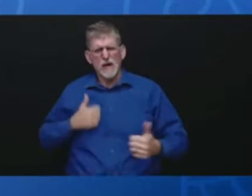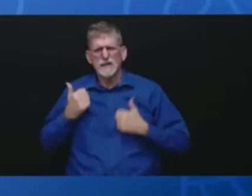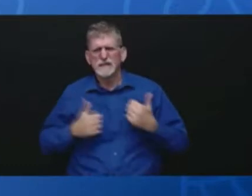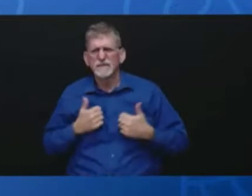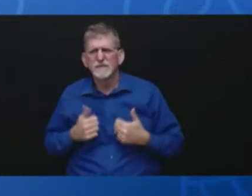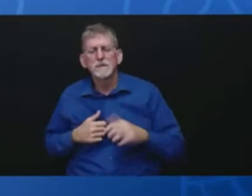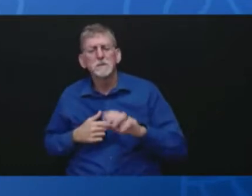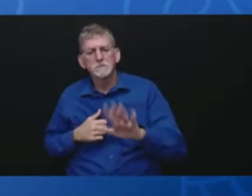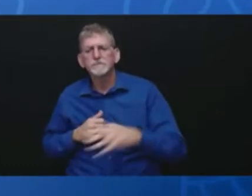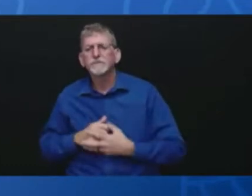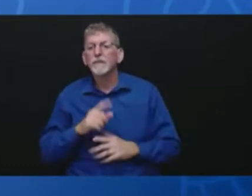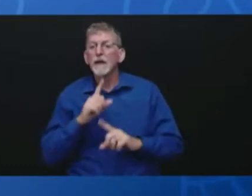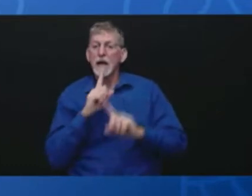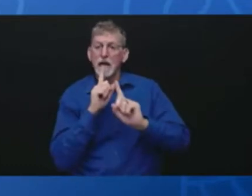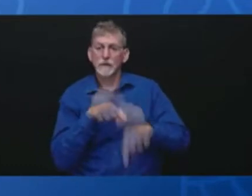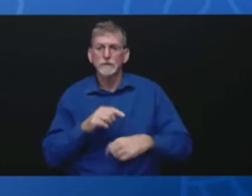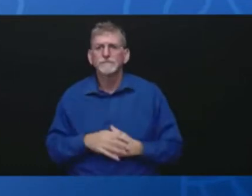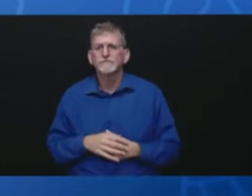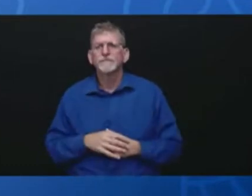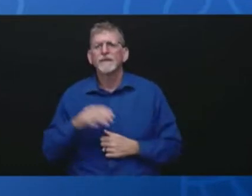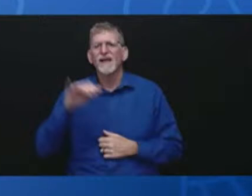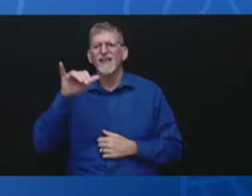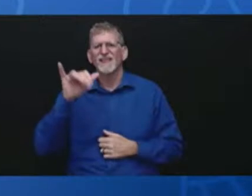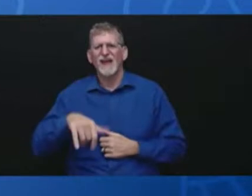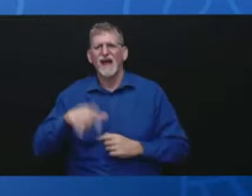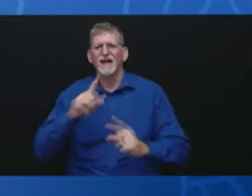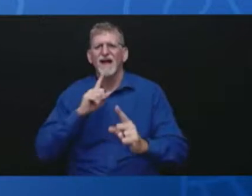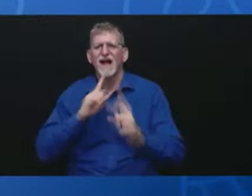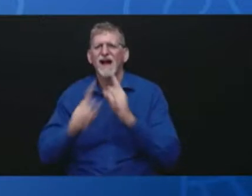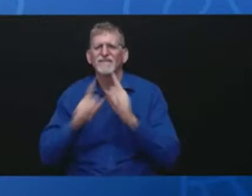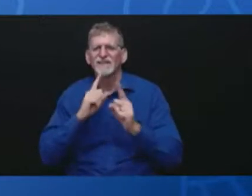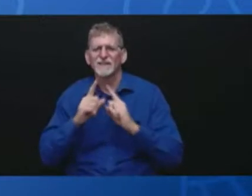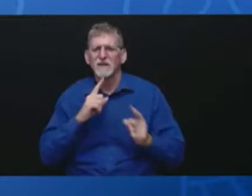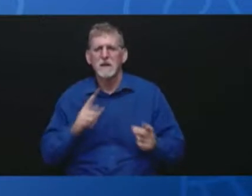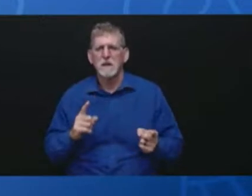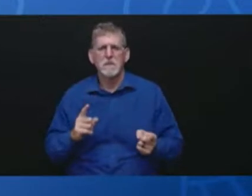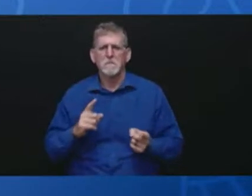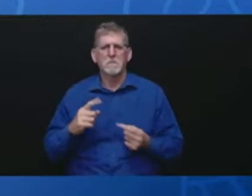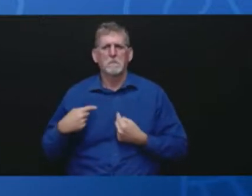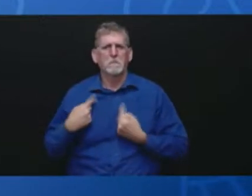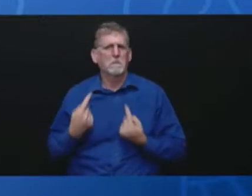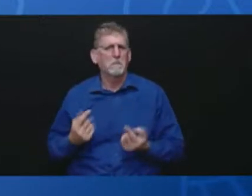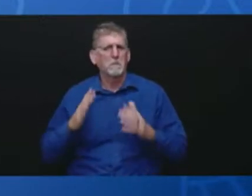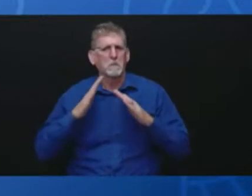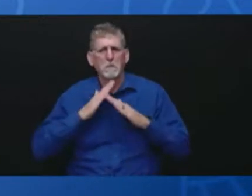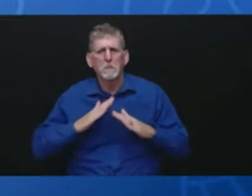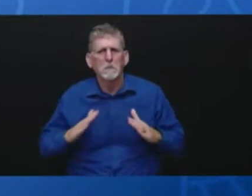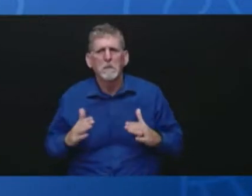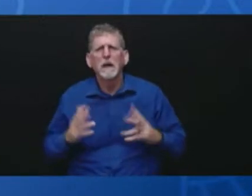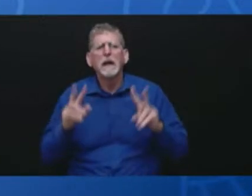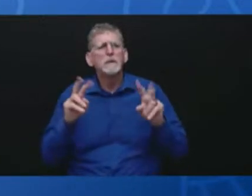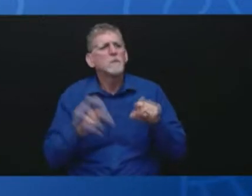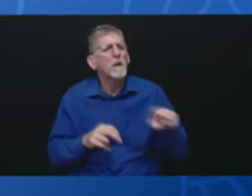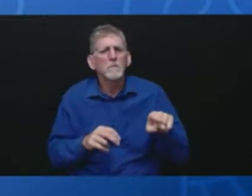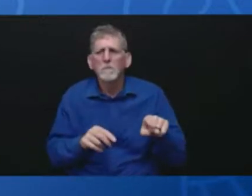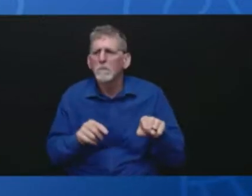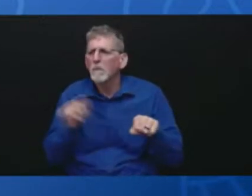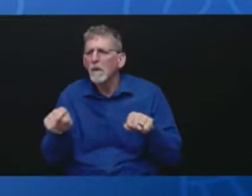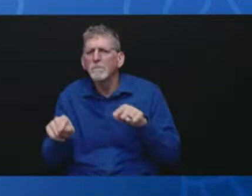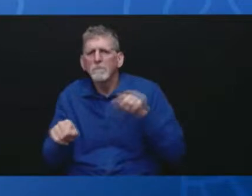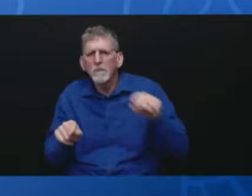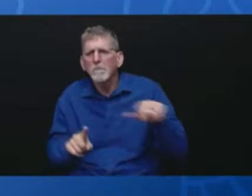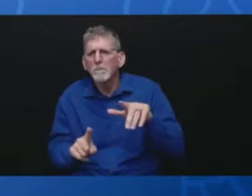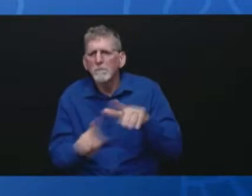not been happening for a while. Certain issues are in the news right now. There's a lot of new things that the world is